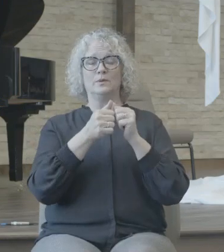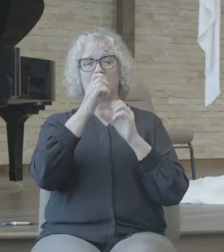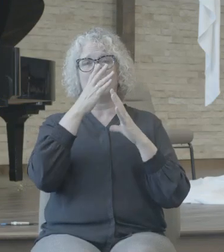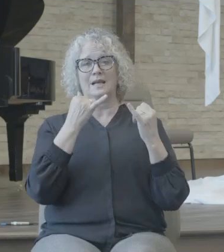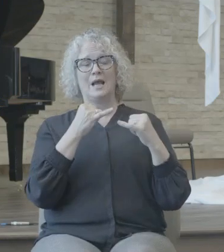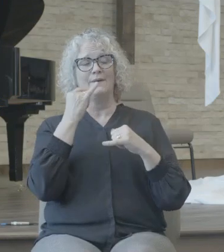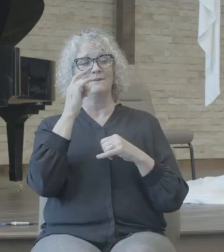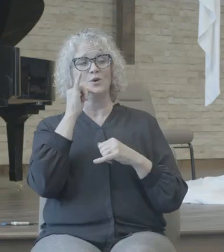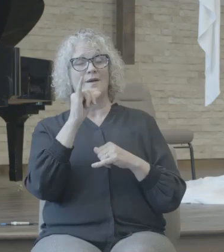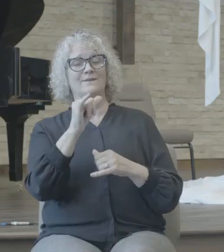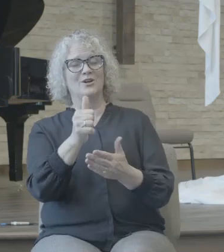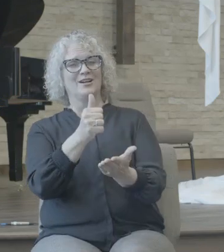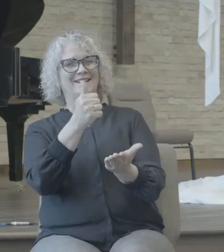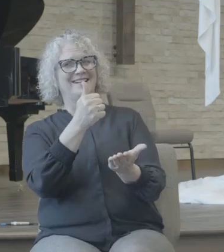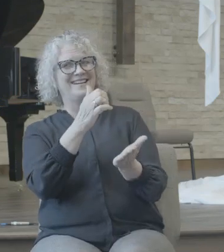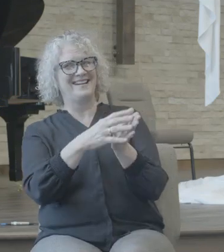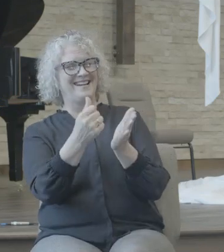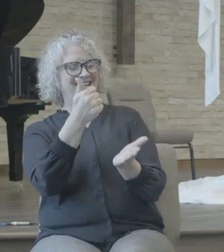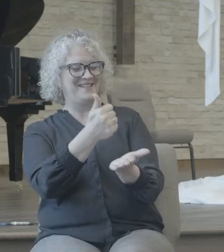Amen.